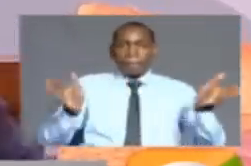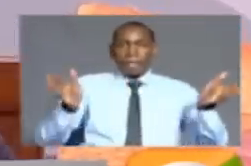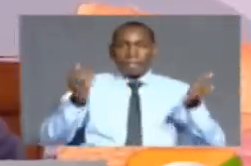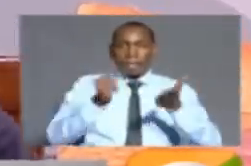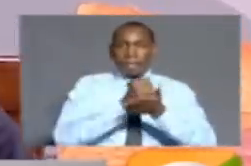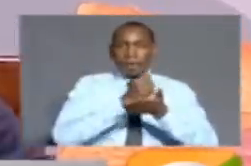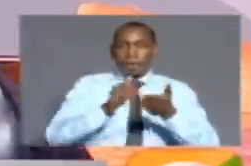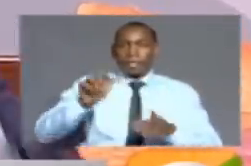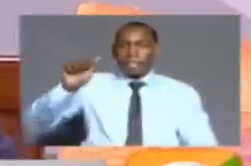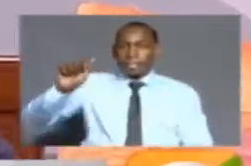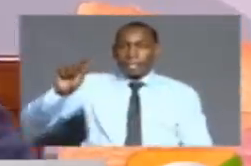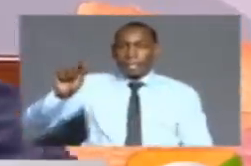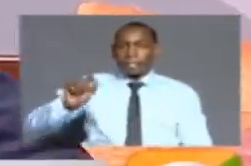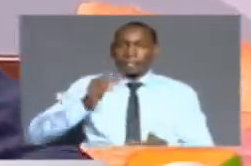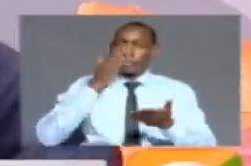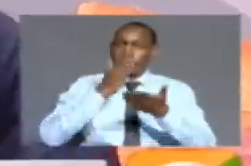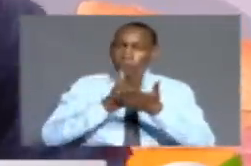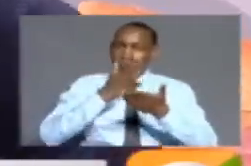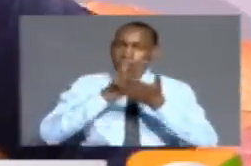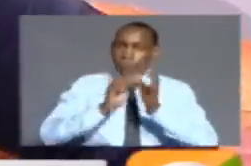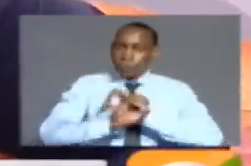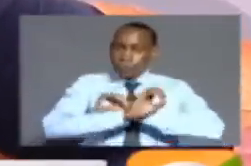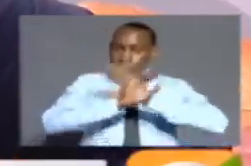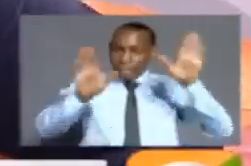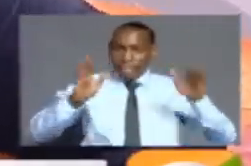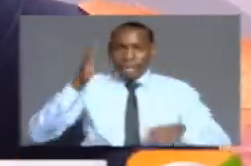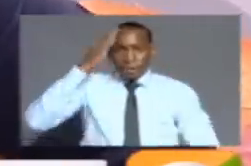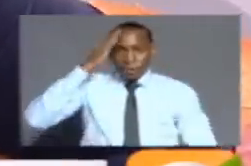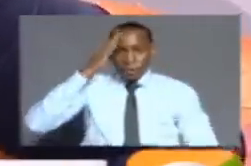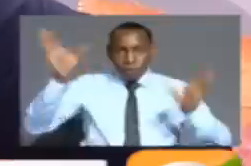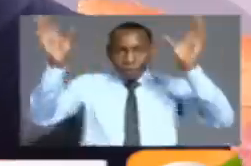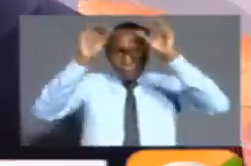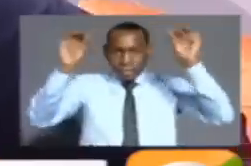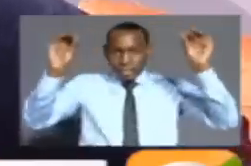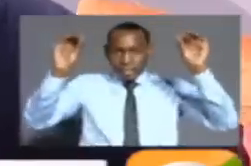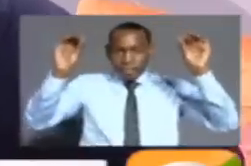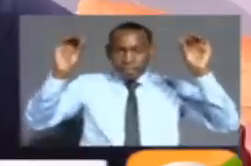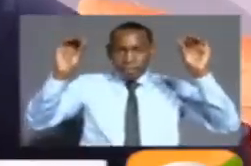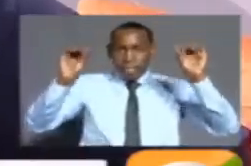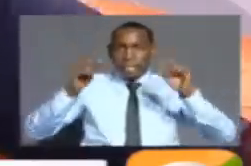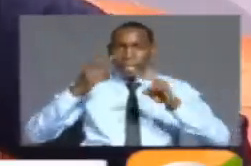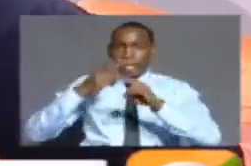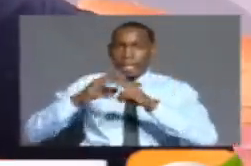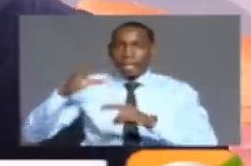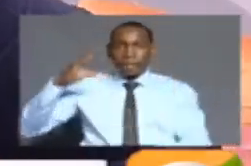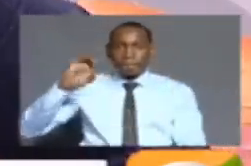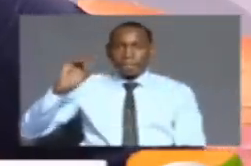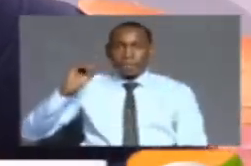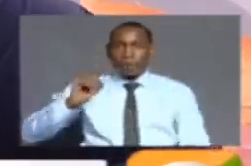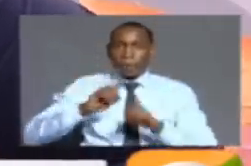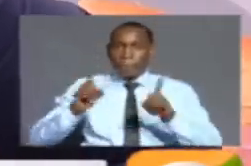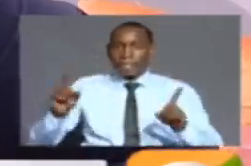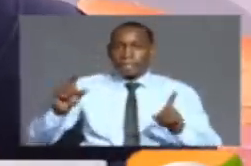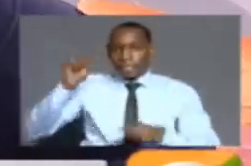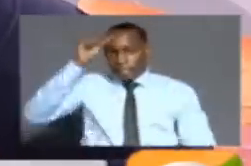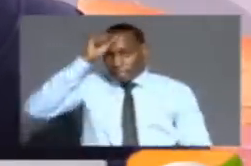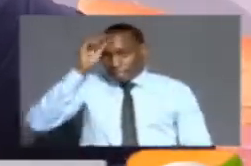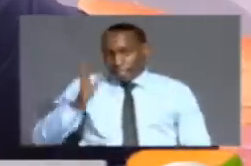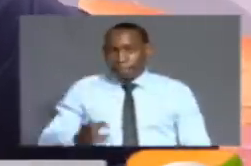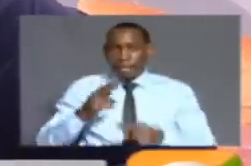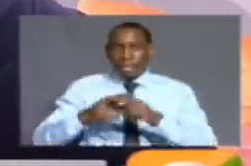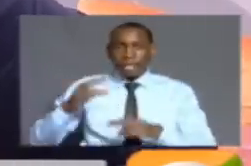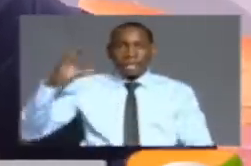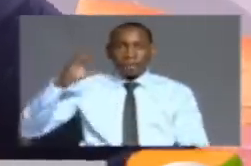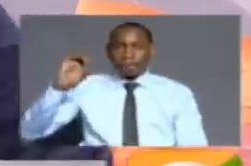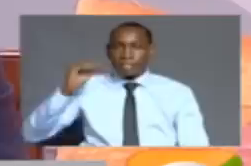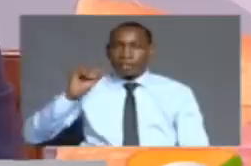clear. It is very clear. Mm. You know, even the president of this republic is not called a CEO. But a governor is called a CEO. Mm. Yeah. The CEO